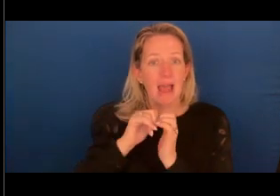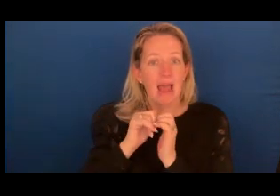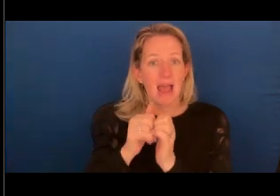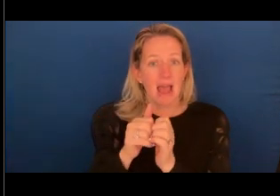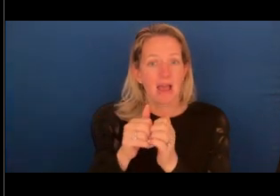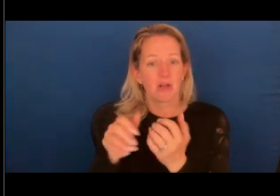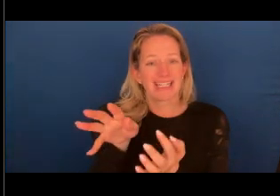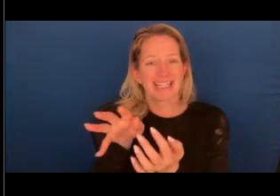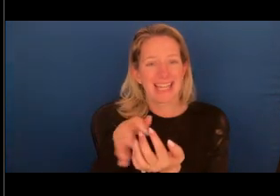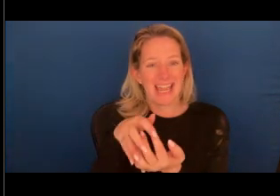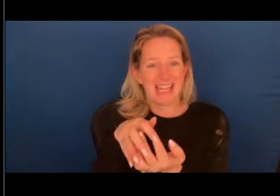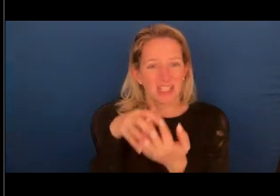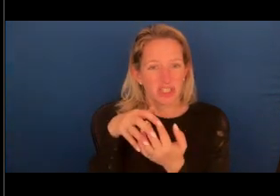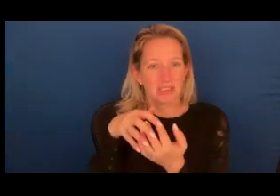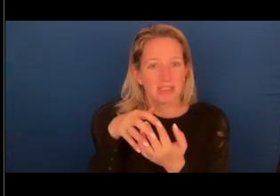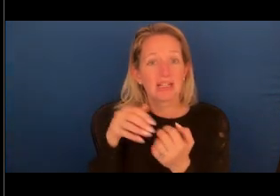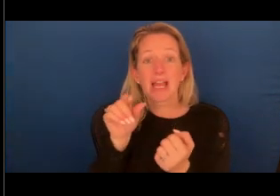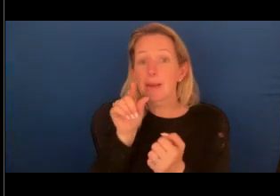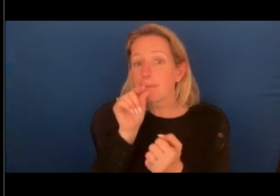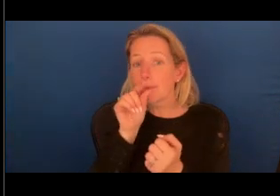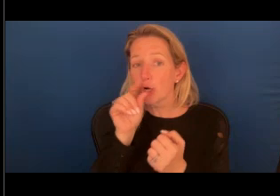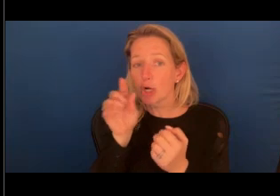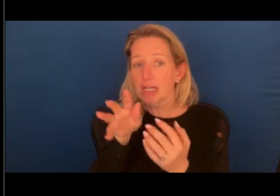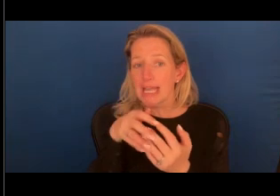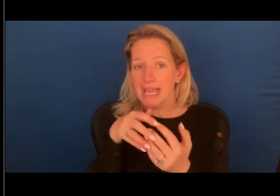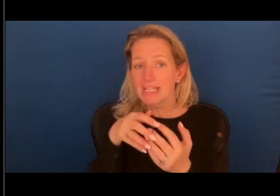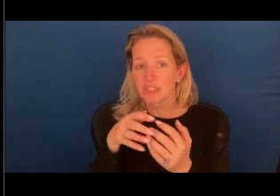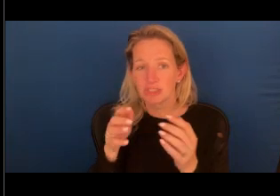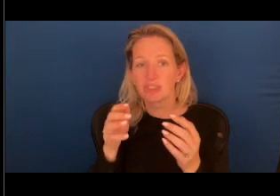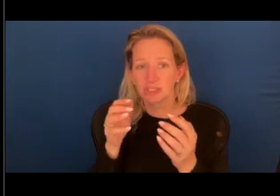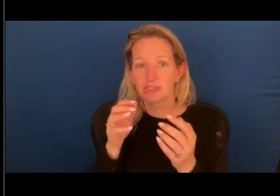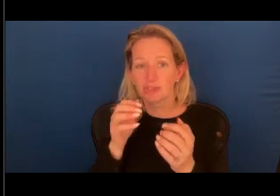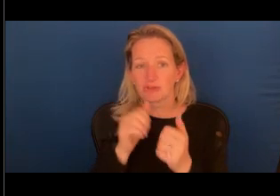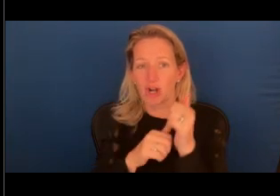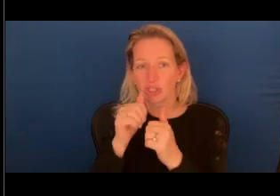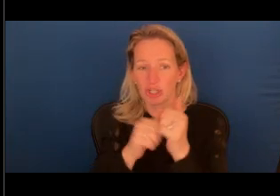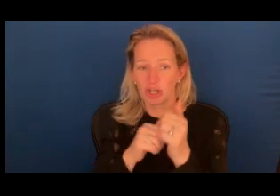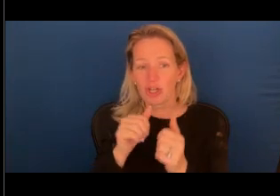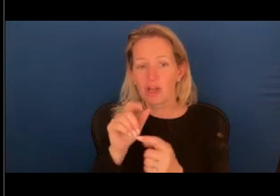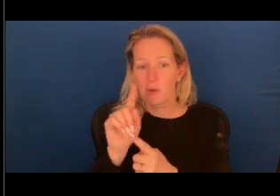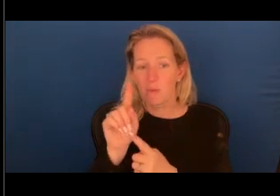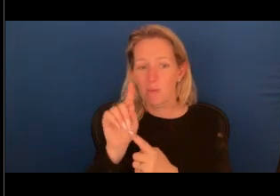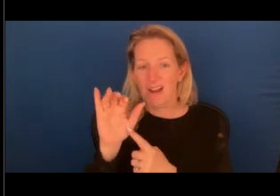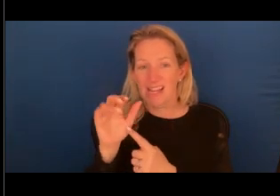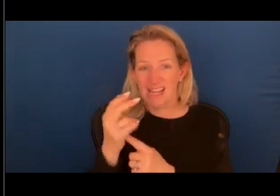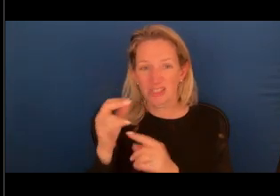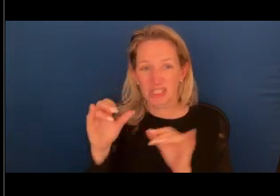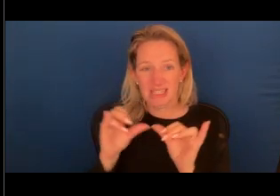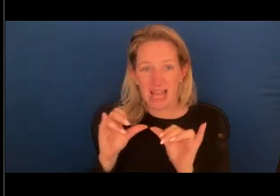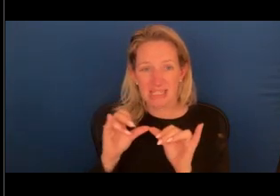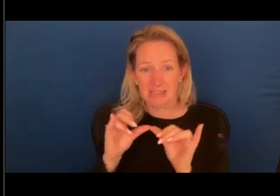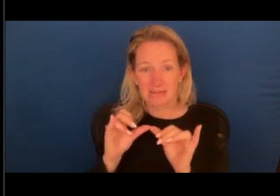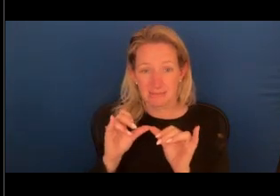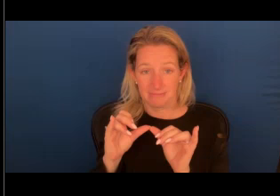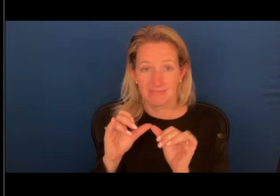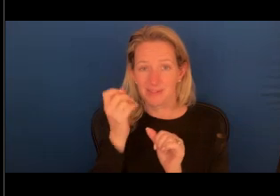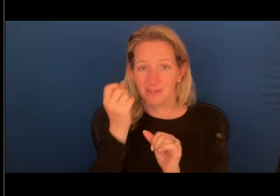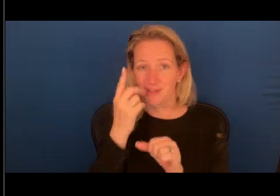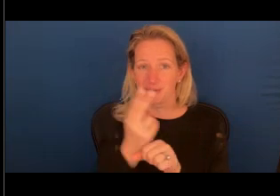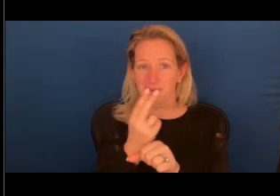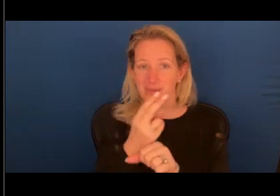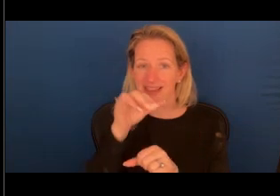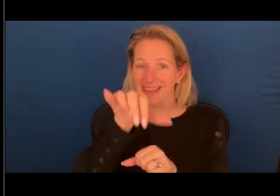cage, bird cage-like structure, but it is 1 inch size, okay? So using that kind of idea, next slide,